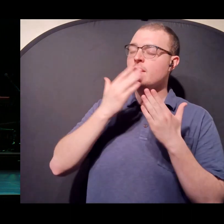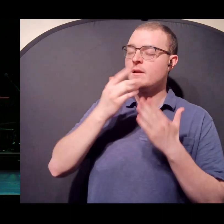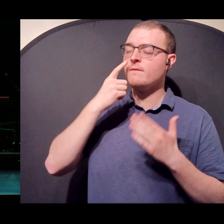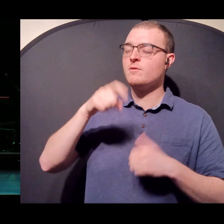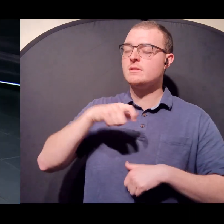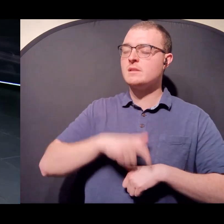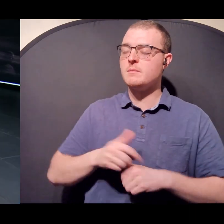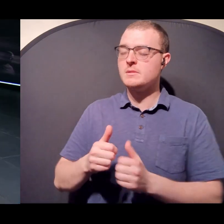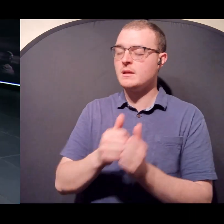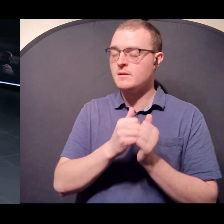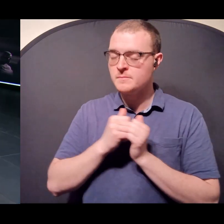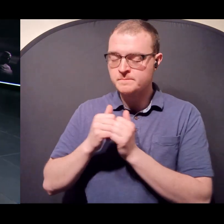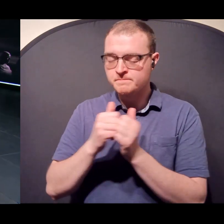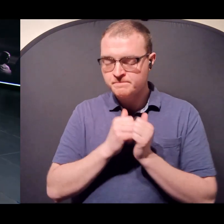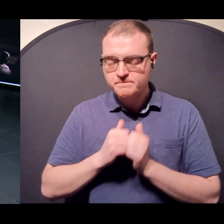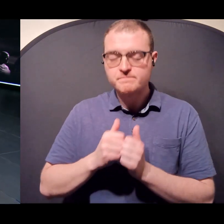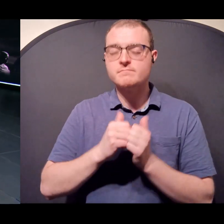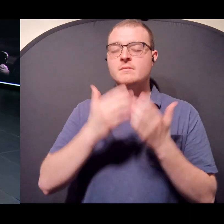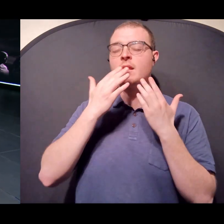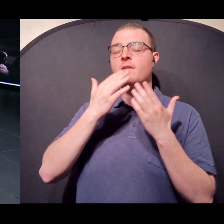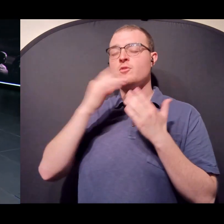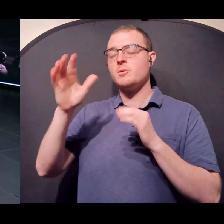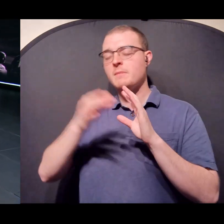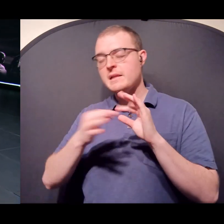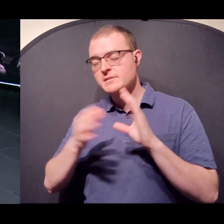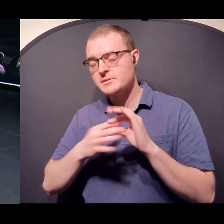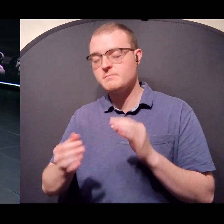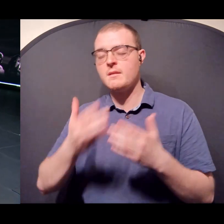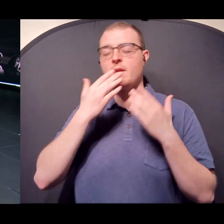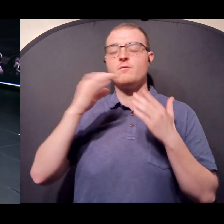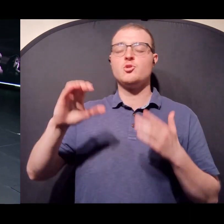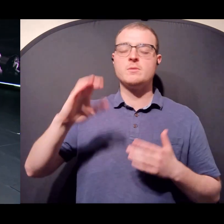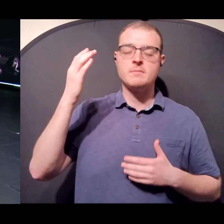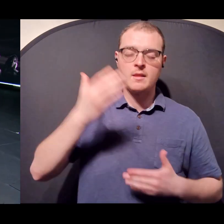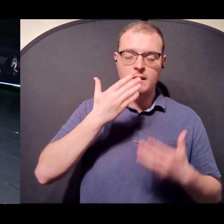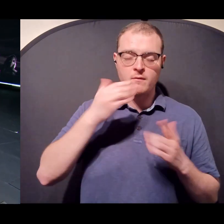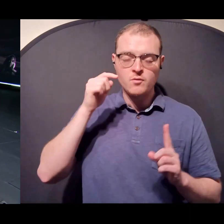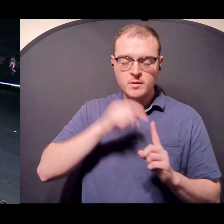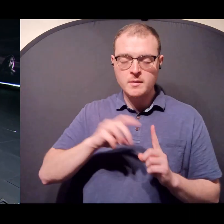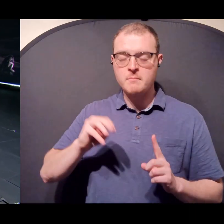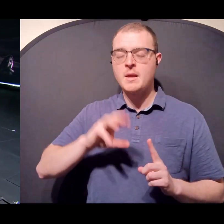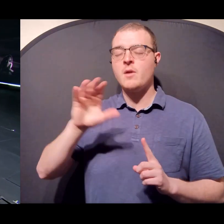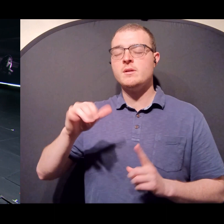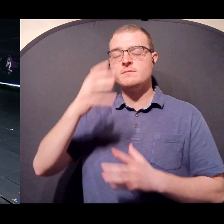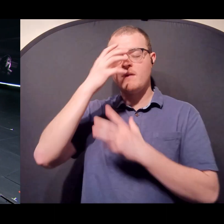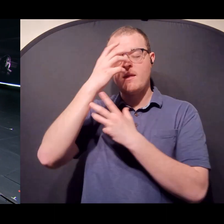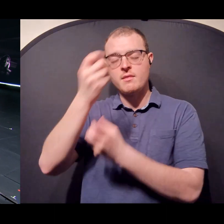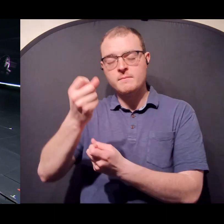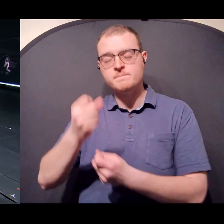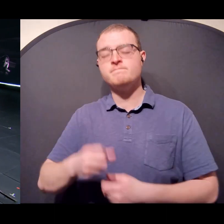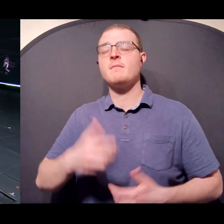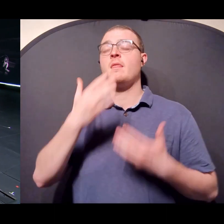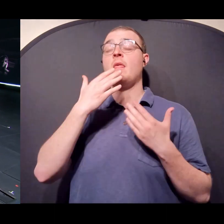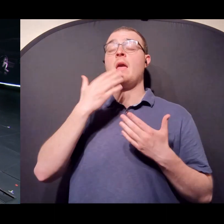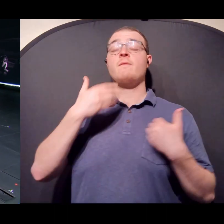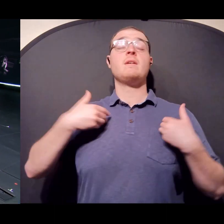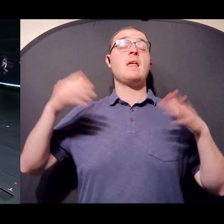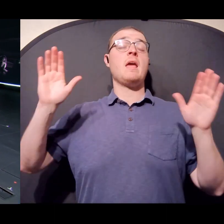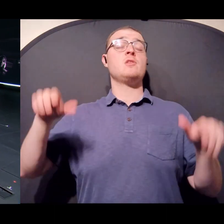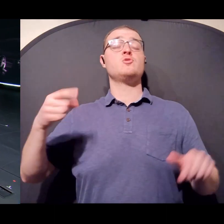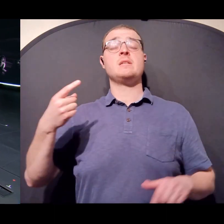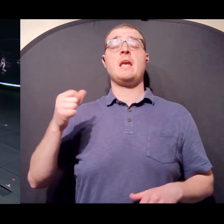for your message. Thank you for your word. Thank you for Christmas. Thank you for Mary's faith. Thank